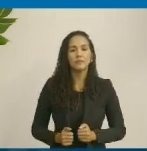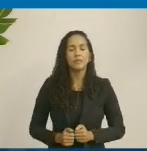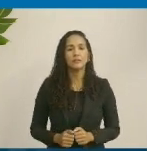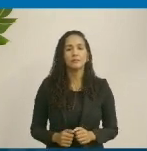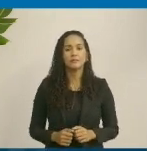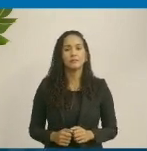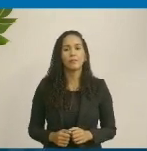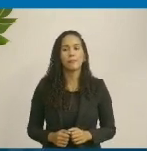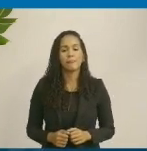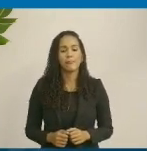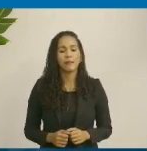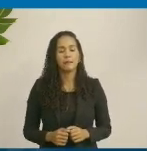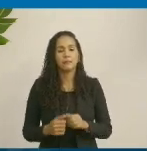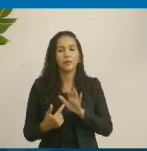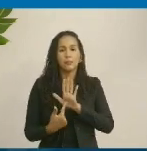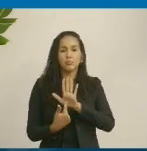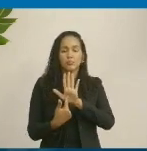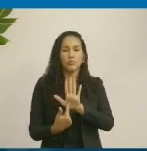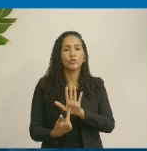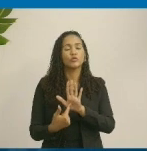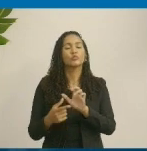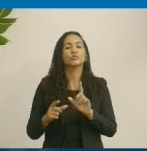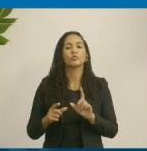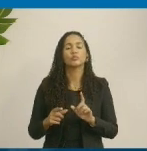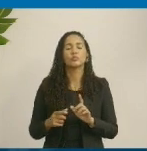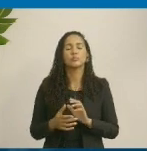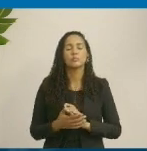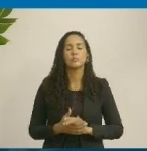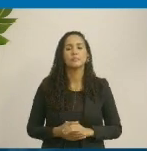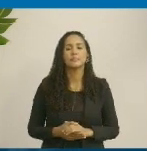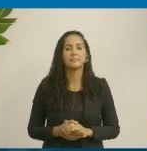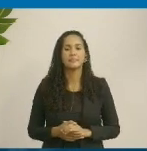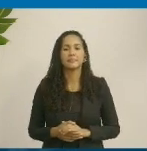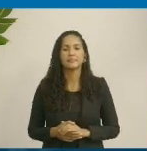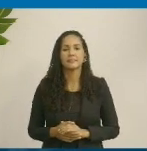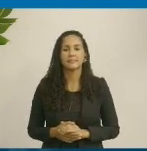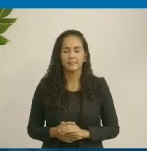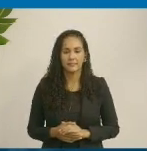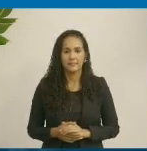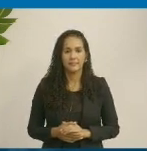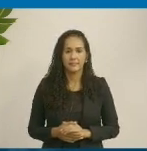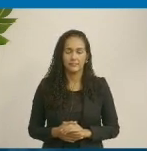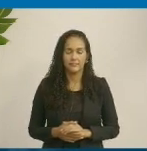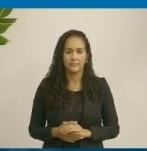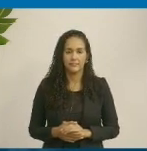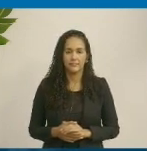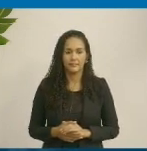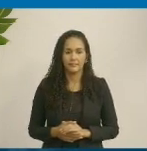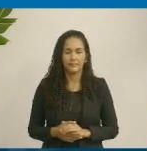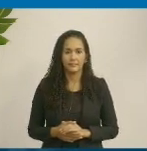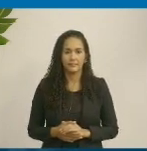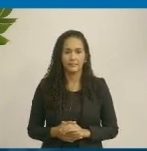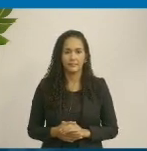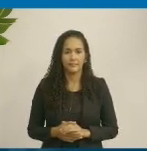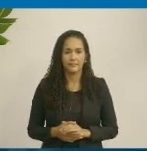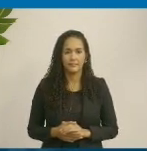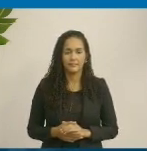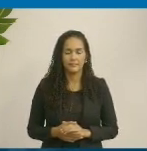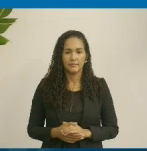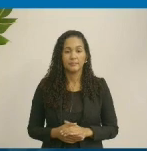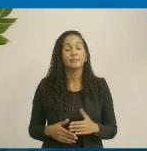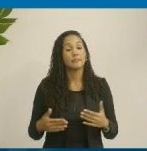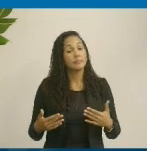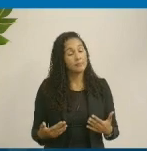Europe, the average investment on vaccines against, this vaccine against INTS went from about